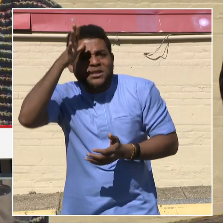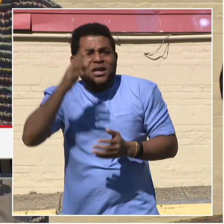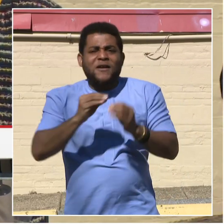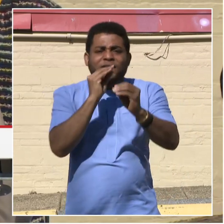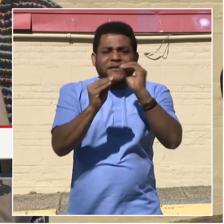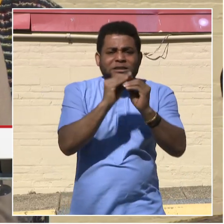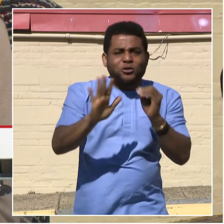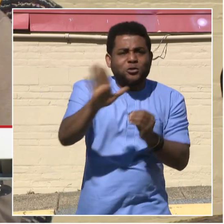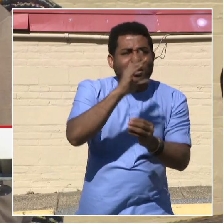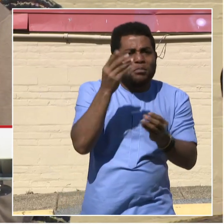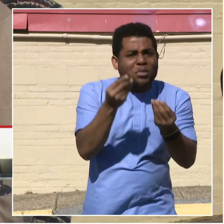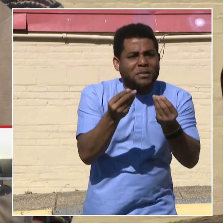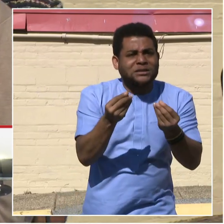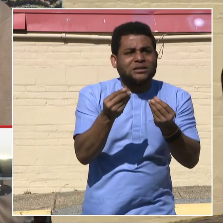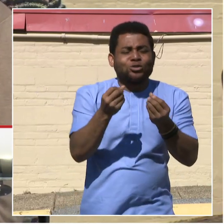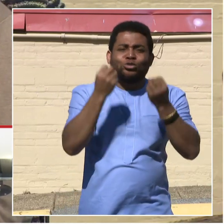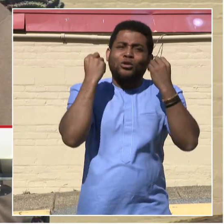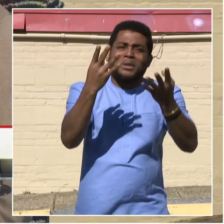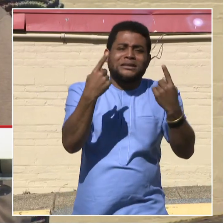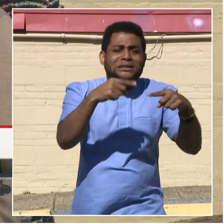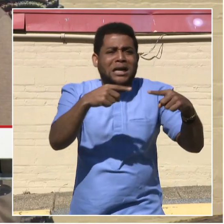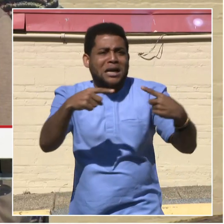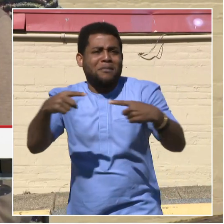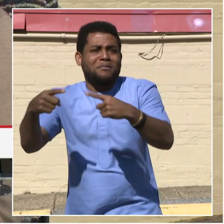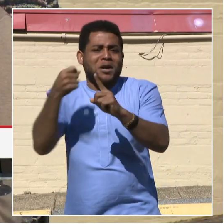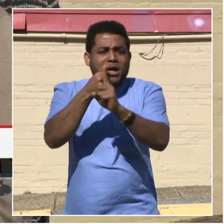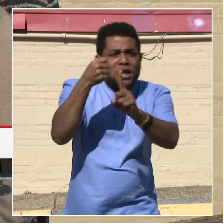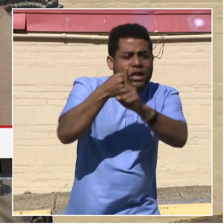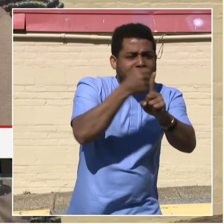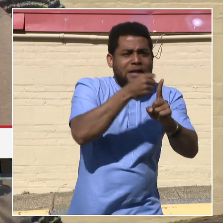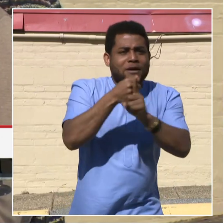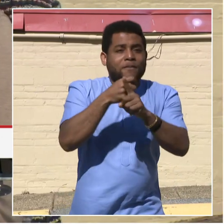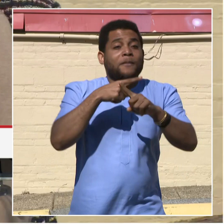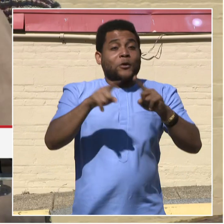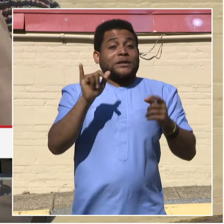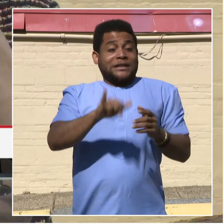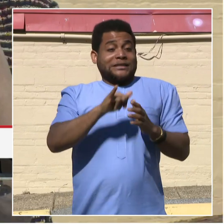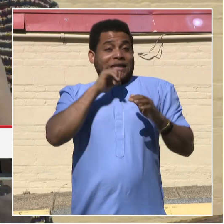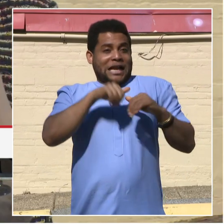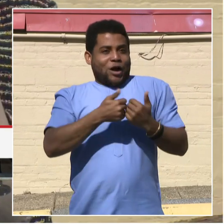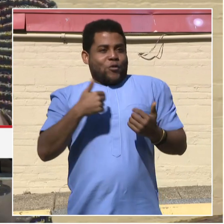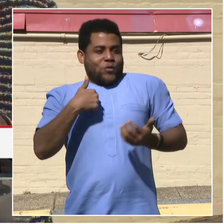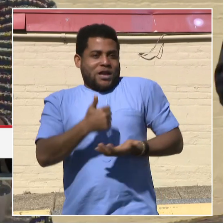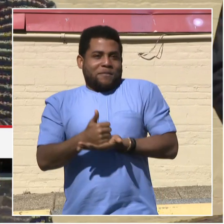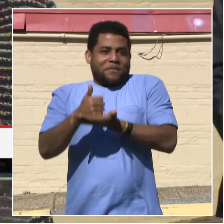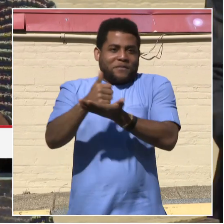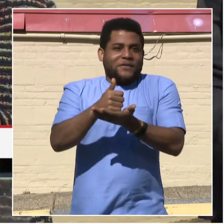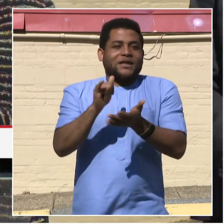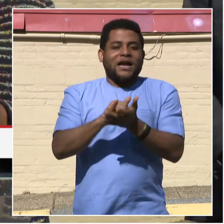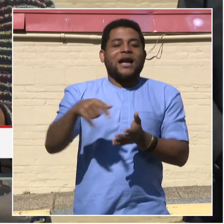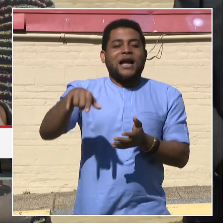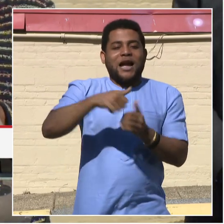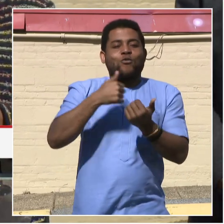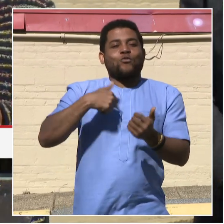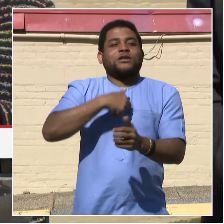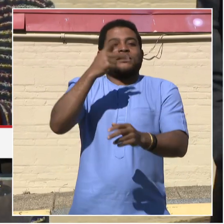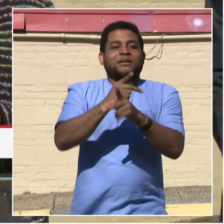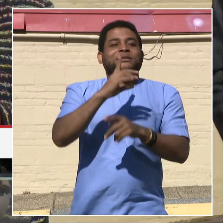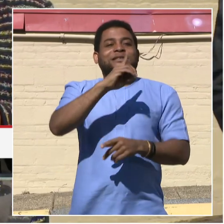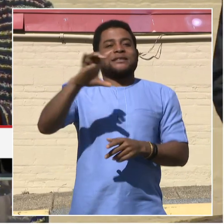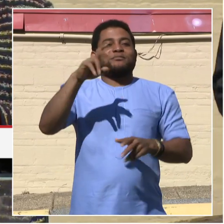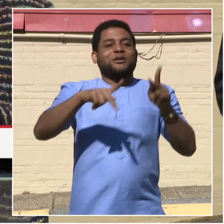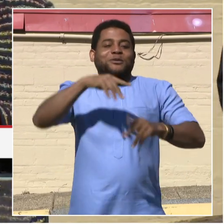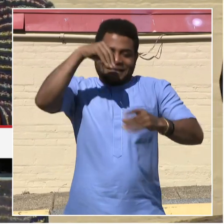how we keep Washingtonians in Washington. And that is what we're committed to do. So standing on